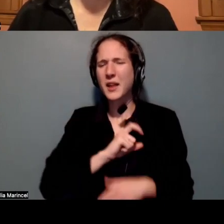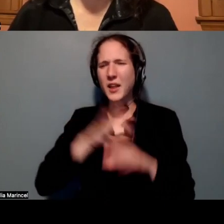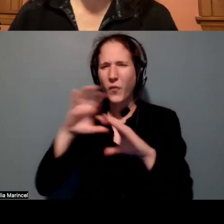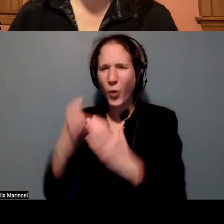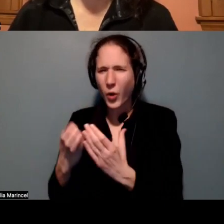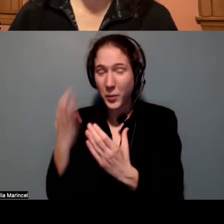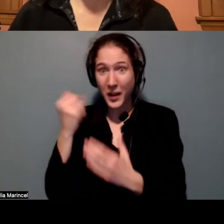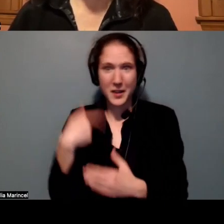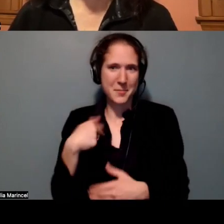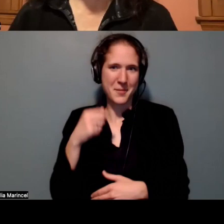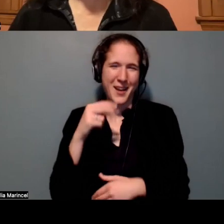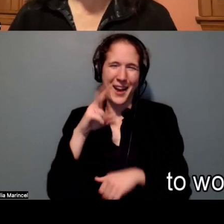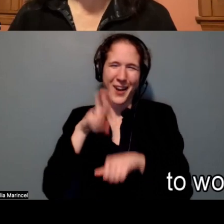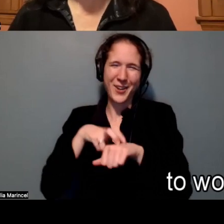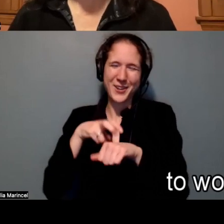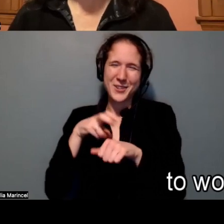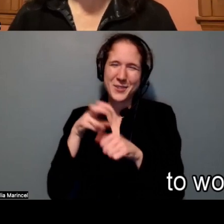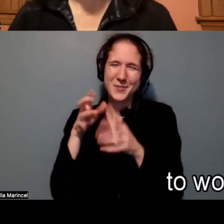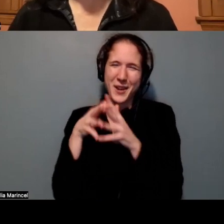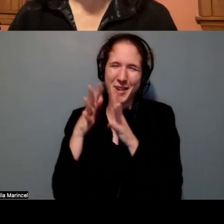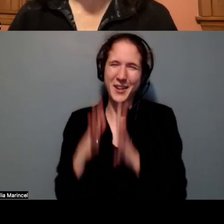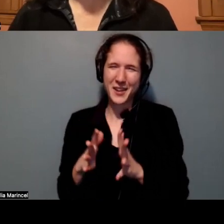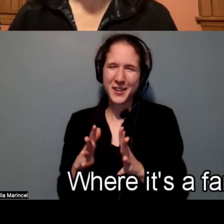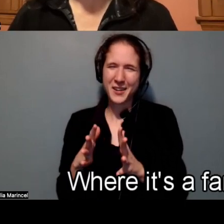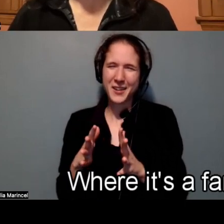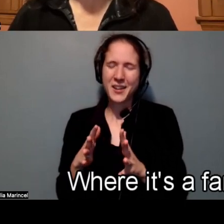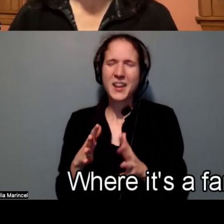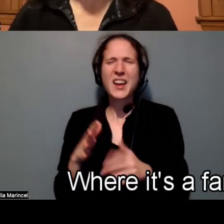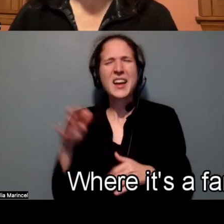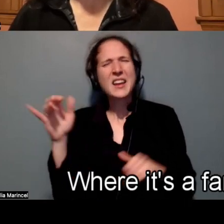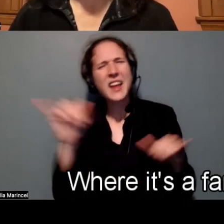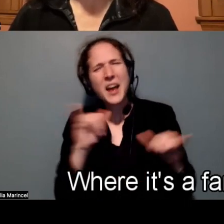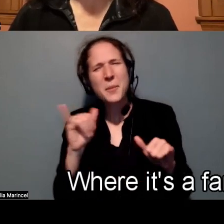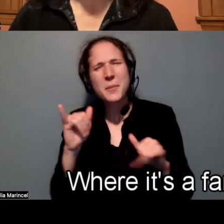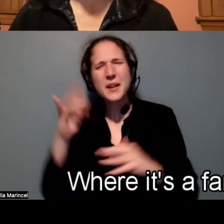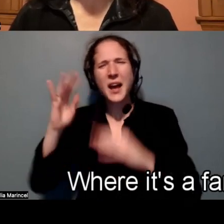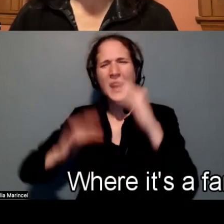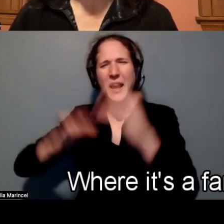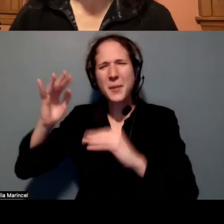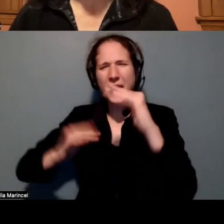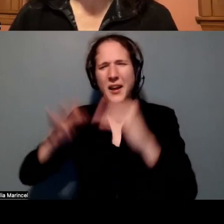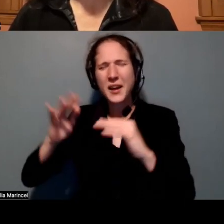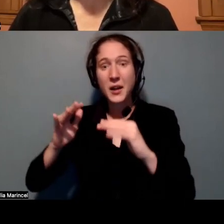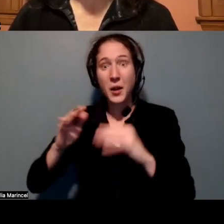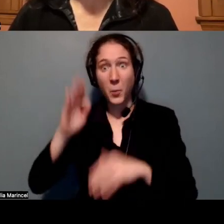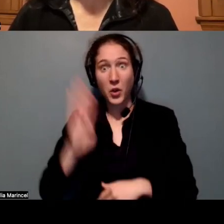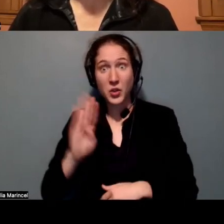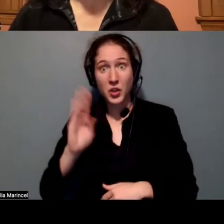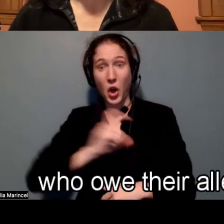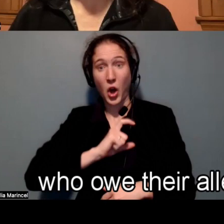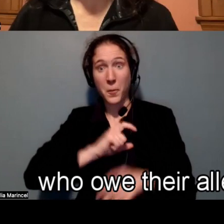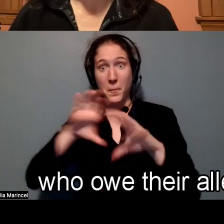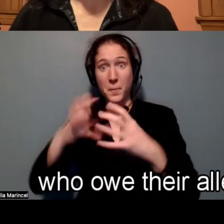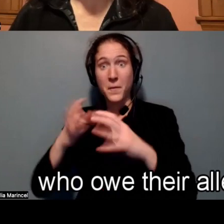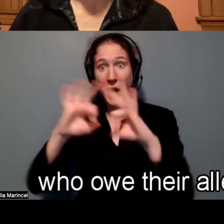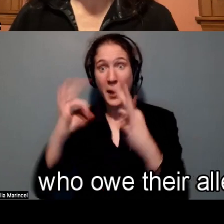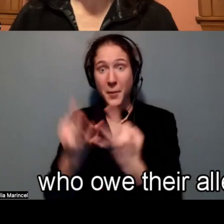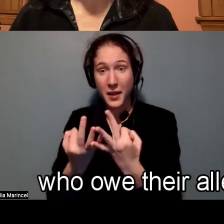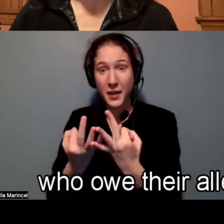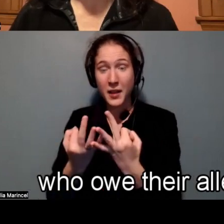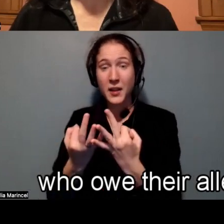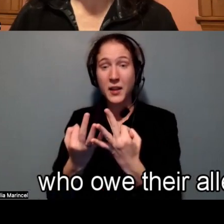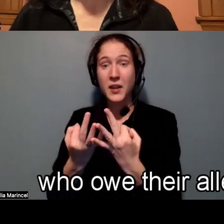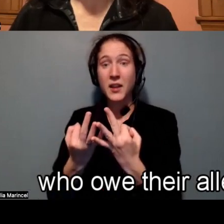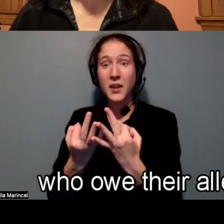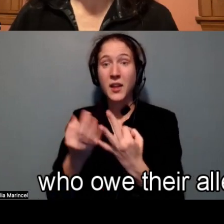whole dynamic to work for me, where it's a family of Boston cops who owe their